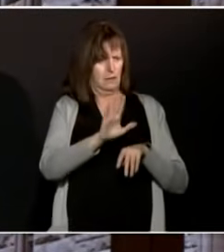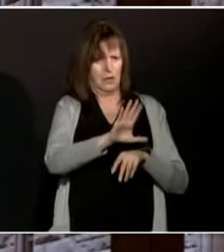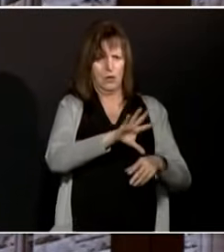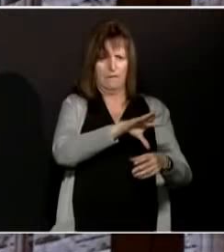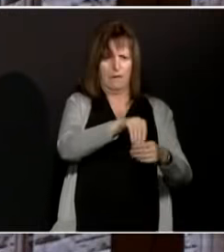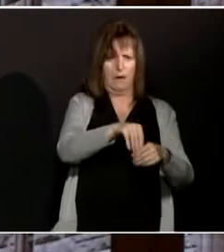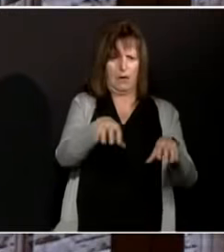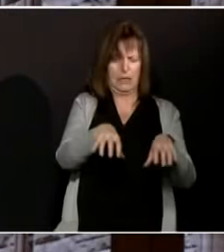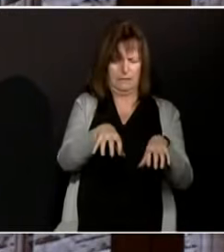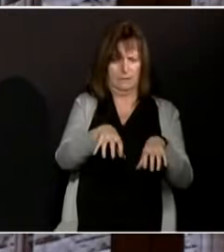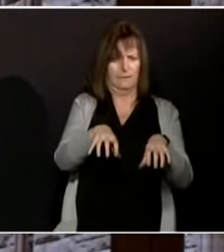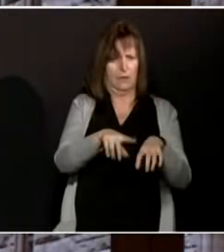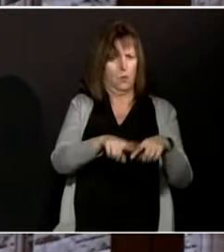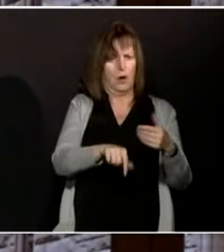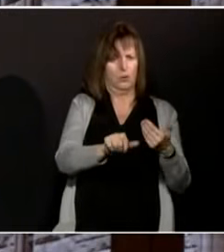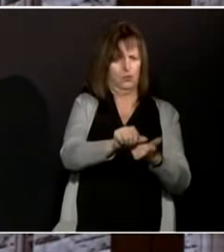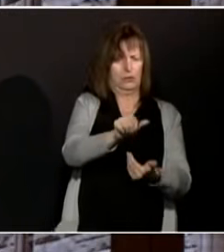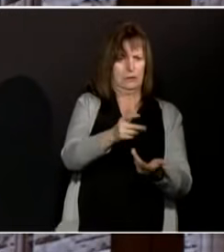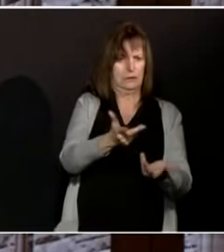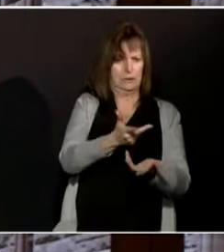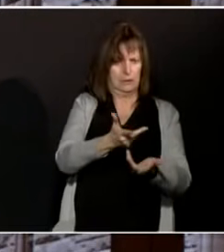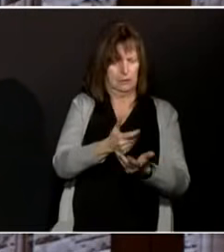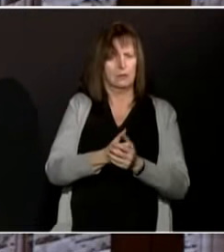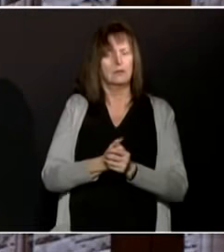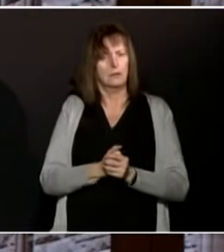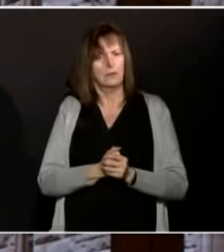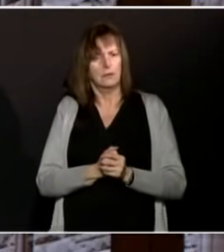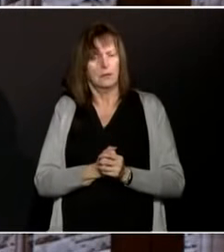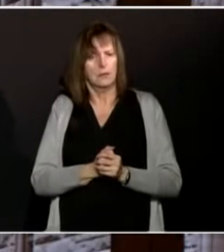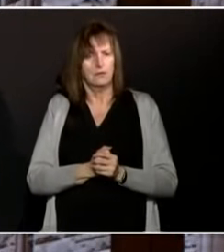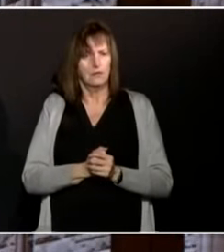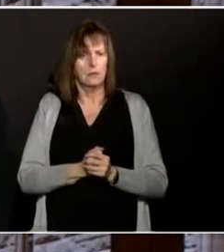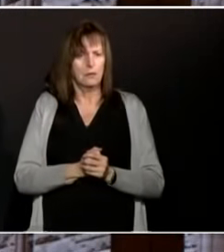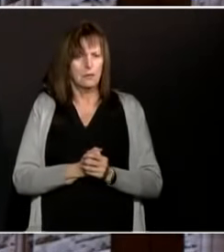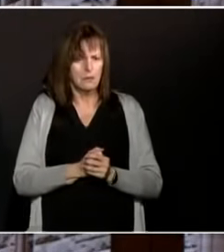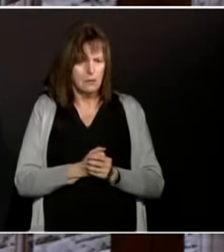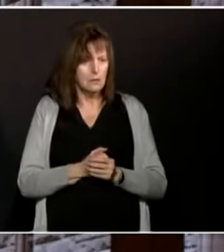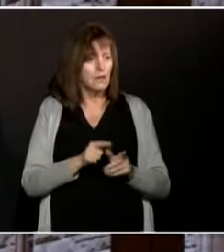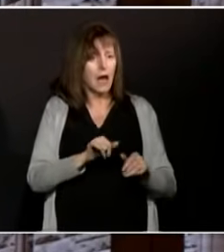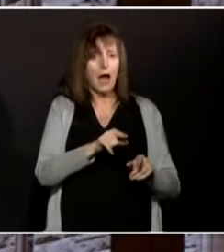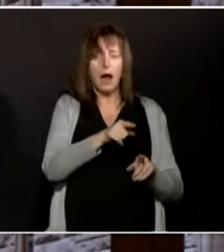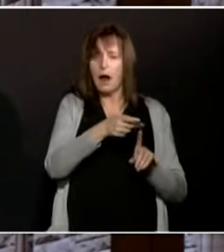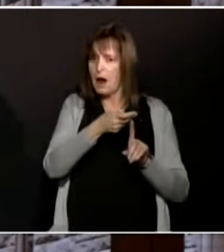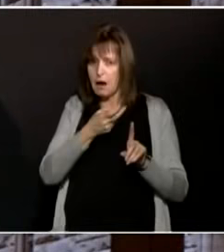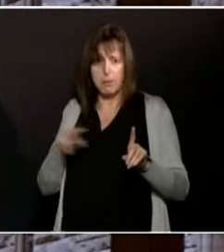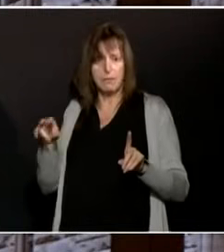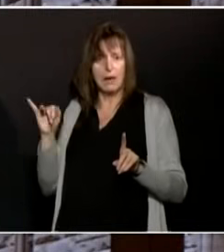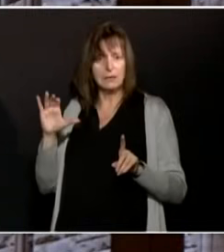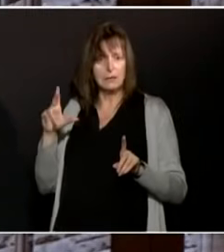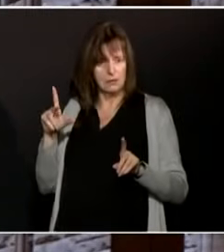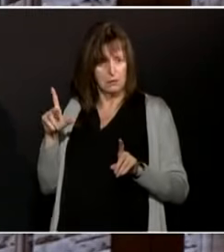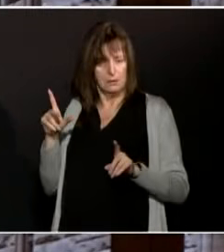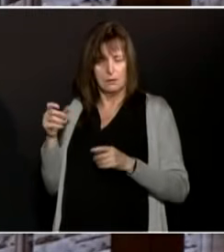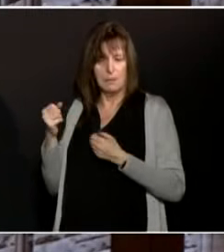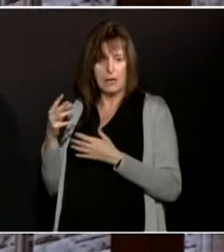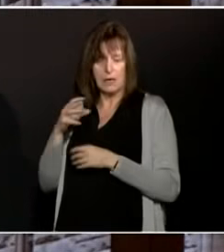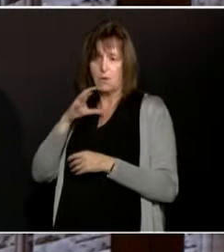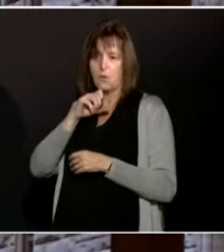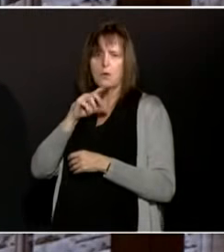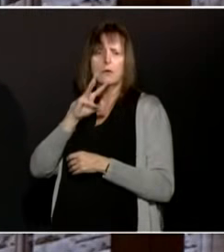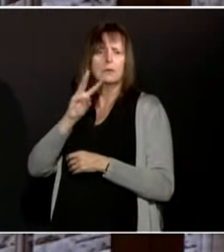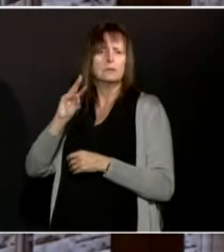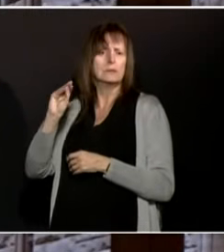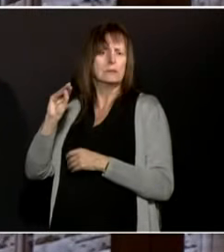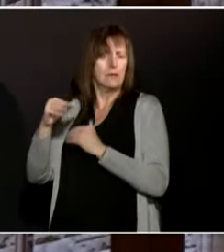We're seeing that most of it, and still there are a lot of patients in the ICU are that are over the age of 60. So it's not everybody's under 60. The concerning part is